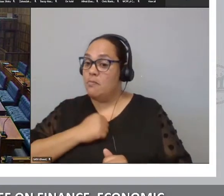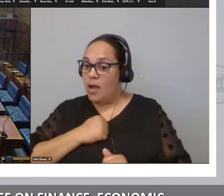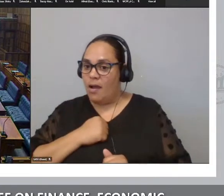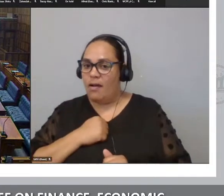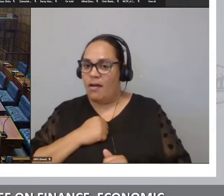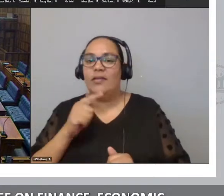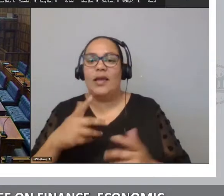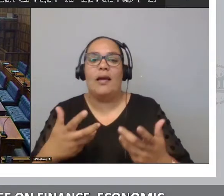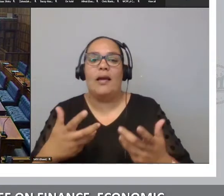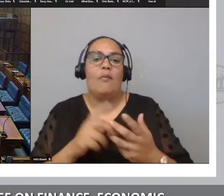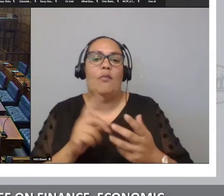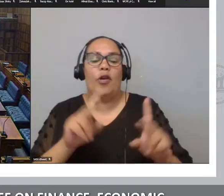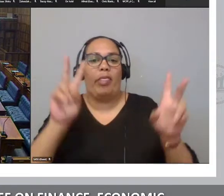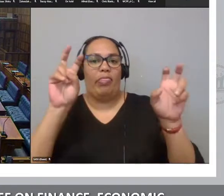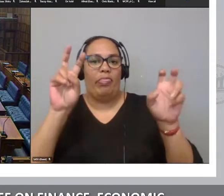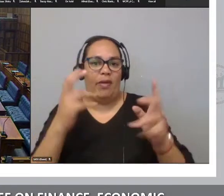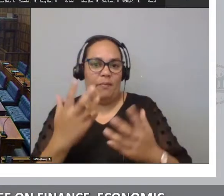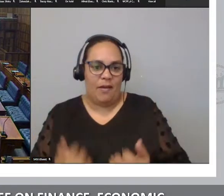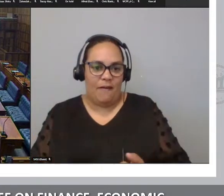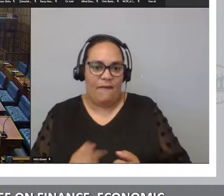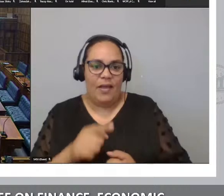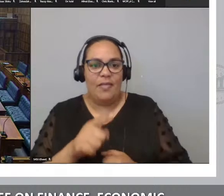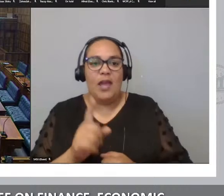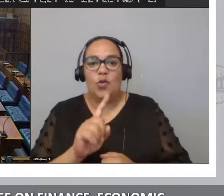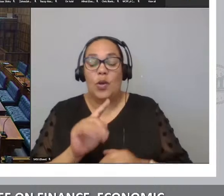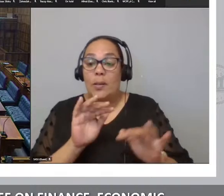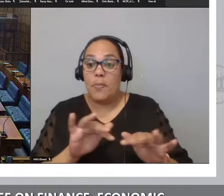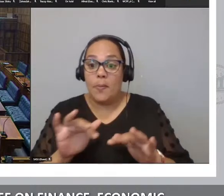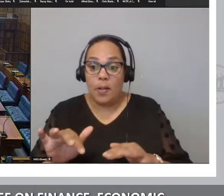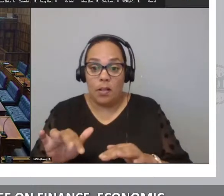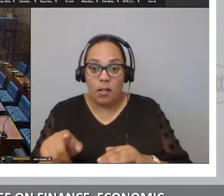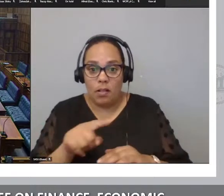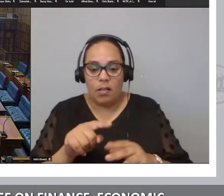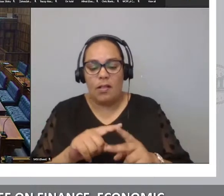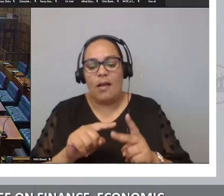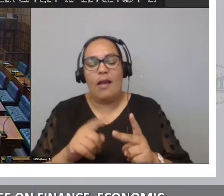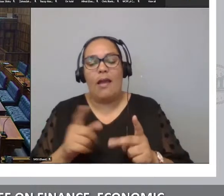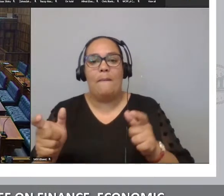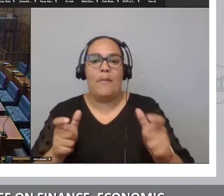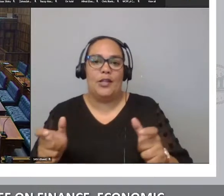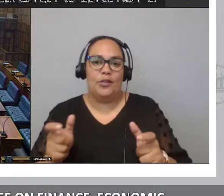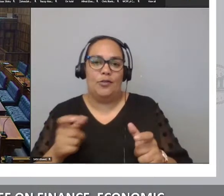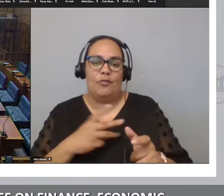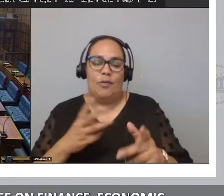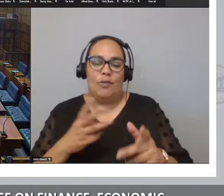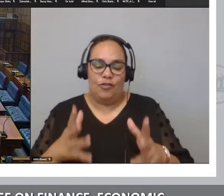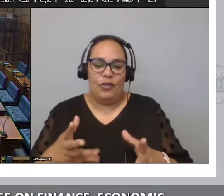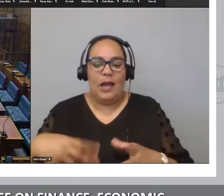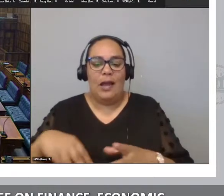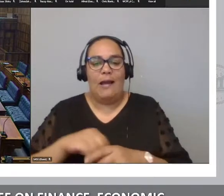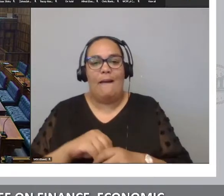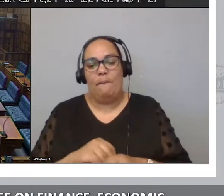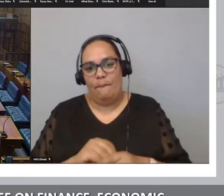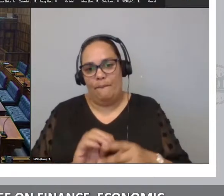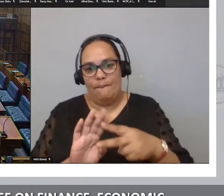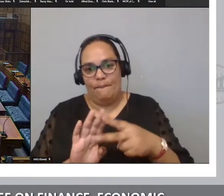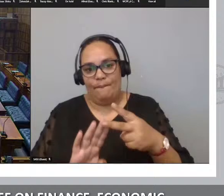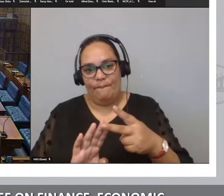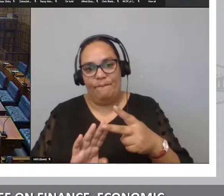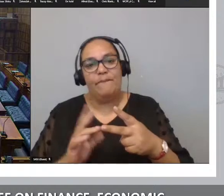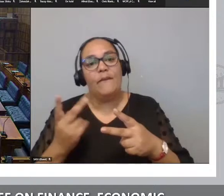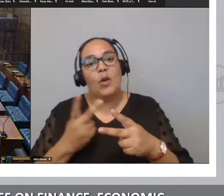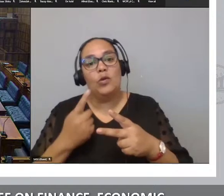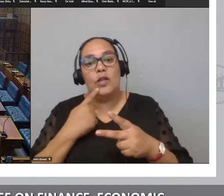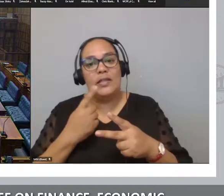that speaks to a theme and that is the people and management amongst others that also